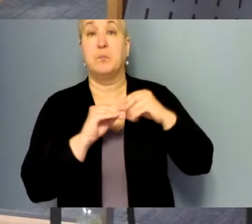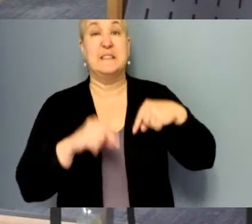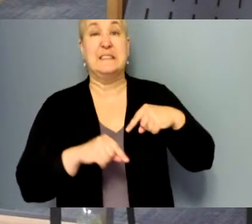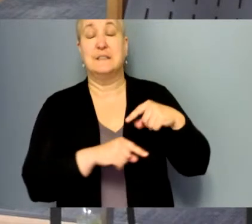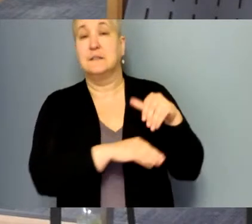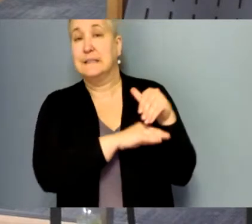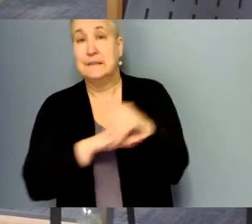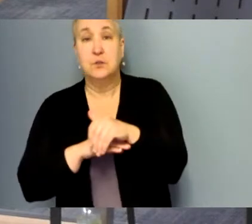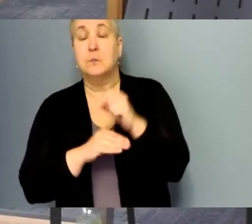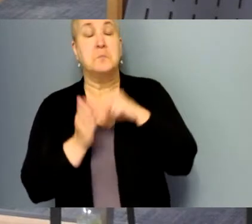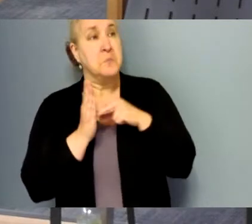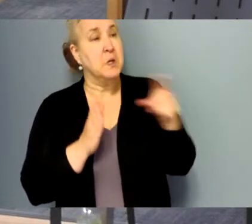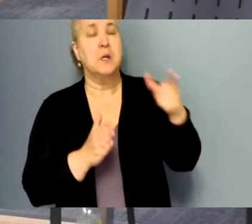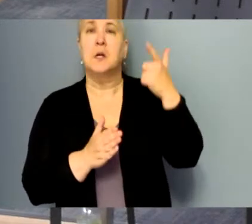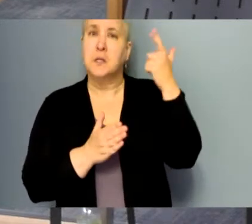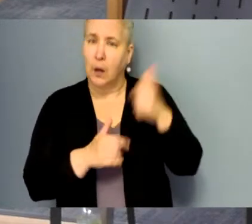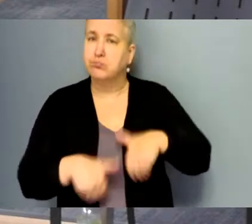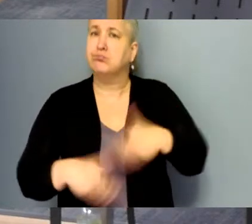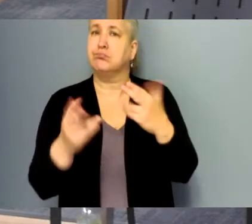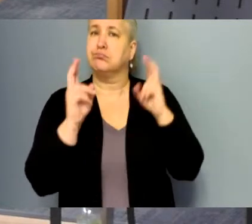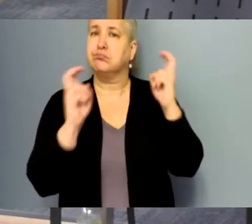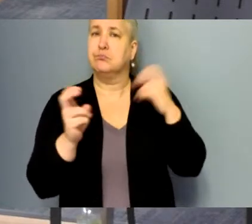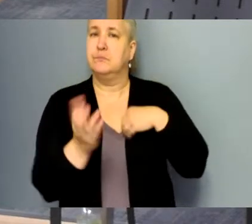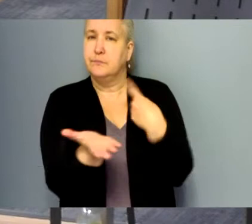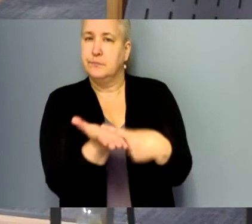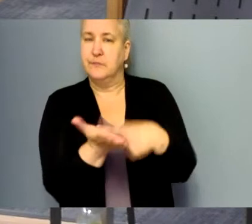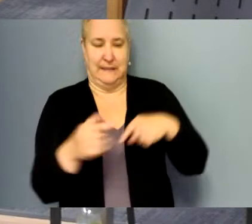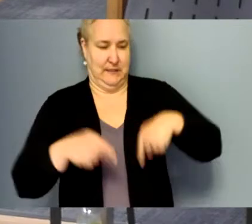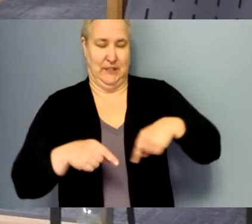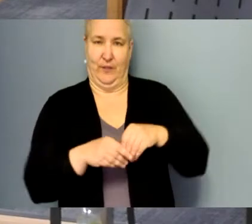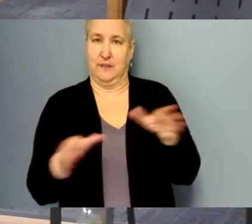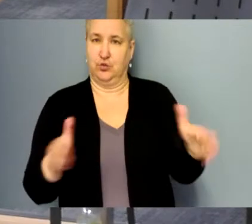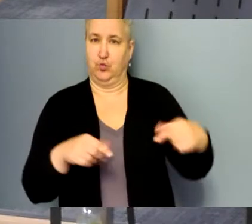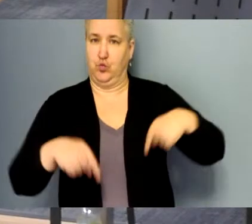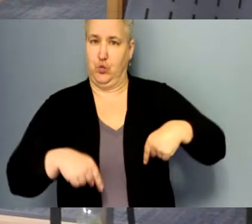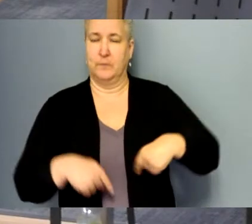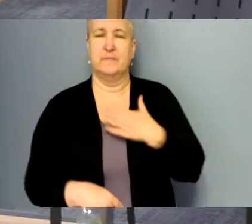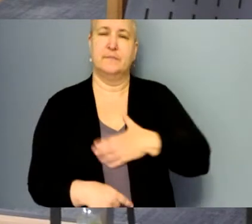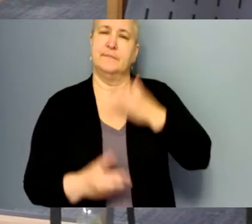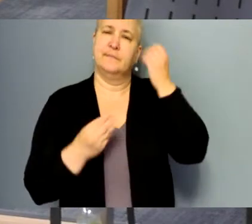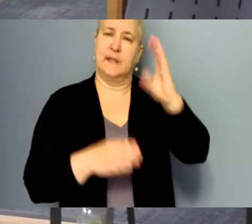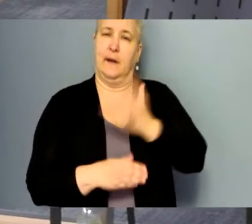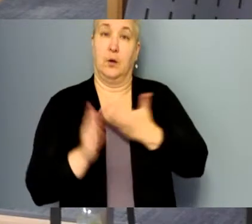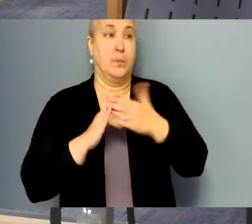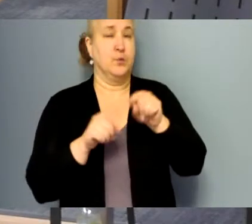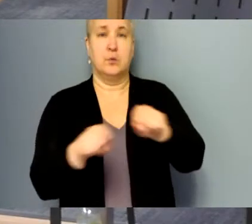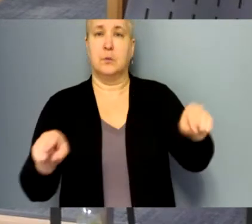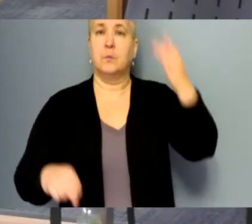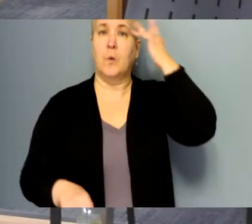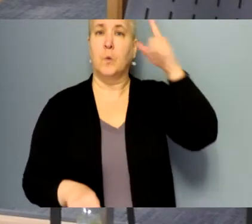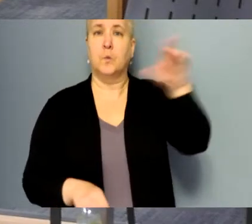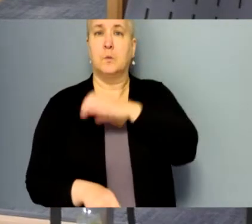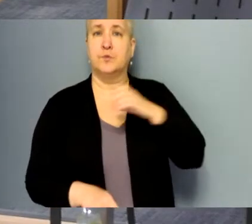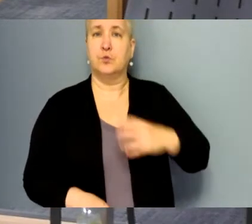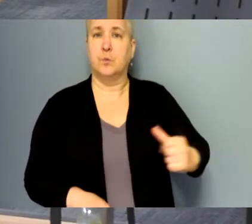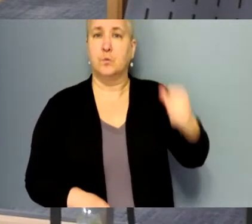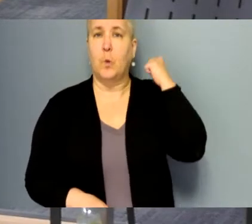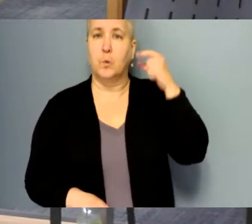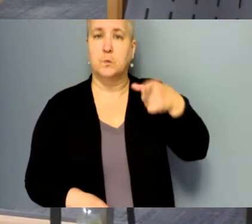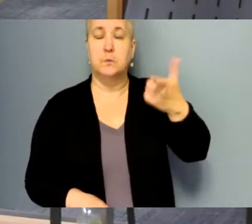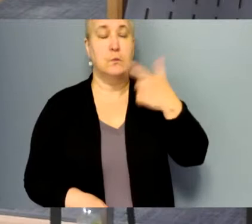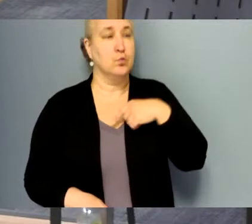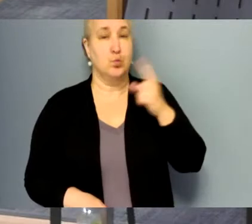evening so that they can bring up topics and have discussion right here in this room. Please tell our community why you commissioners refuse.